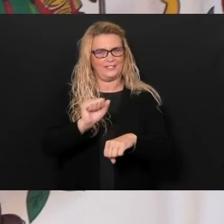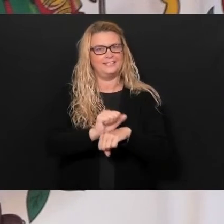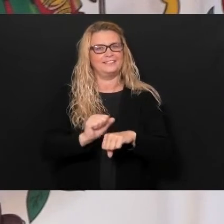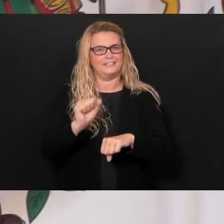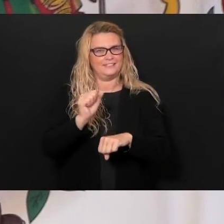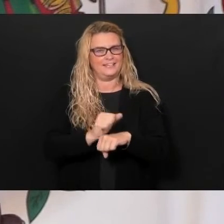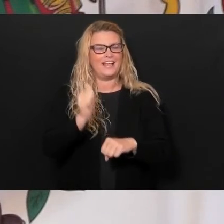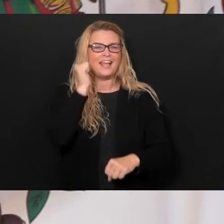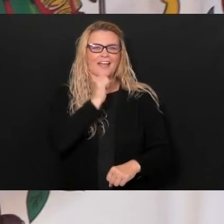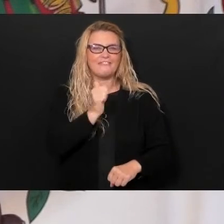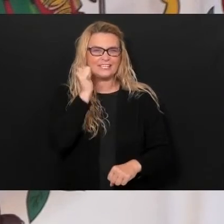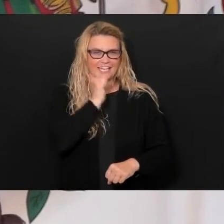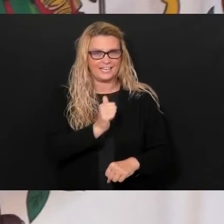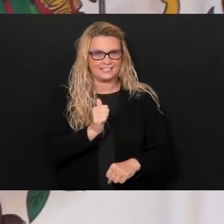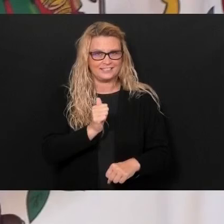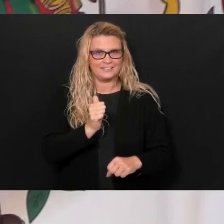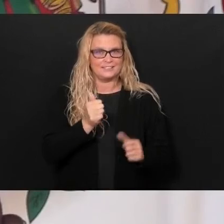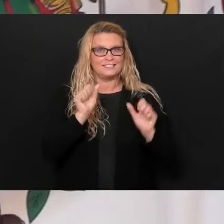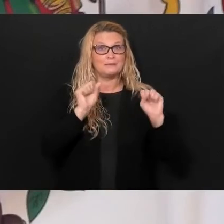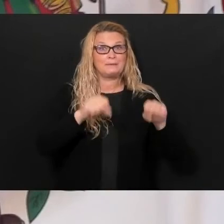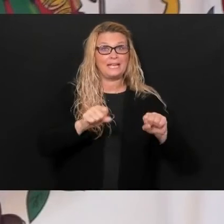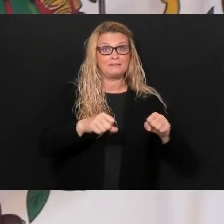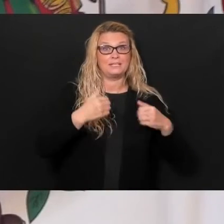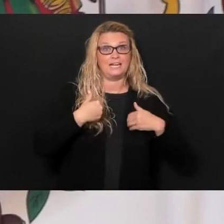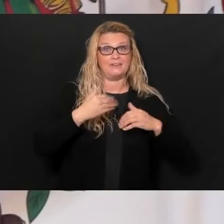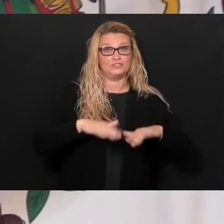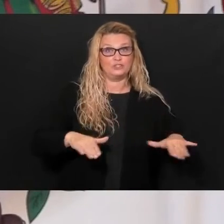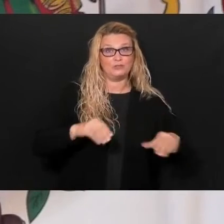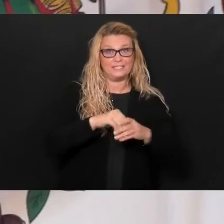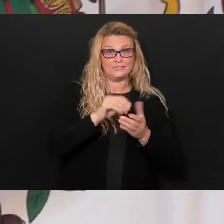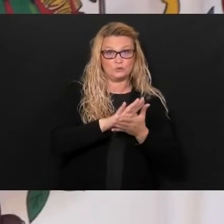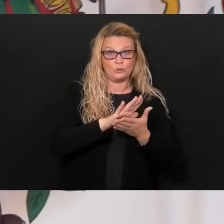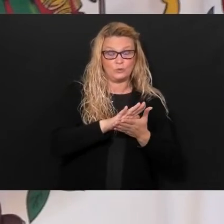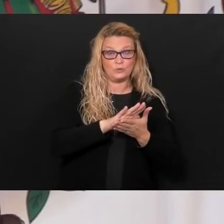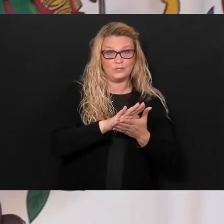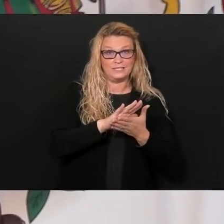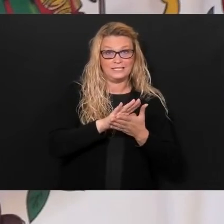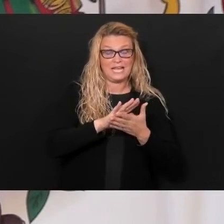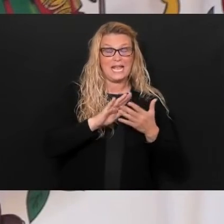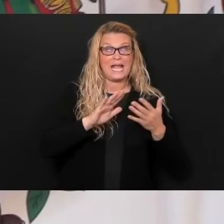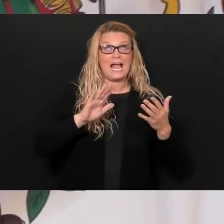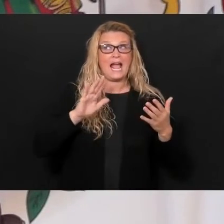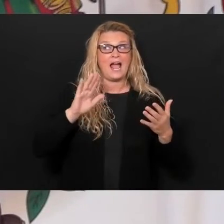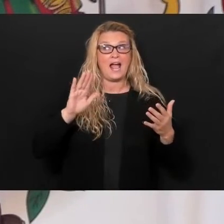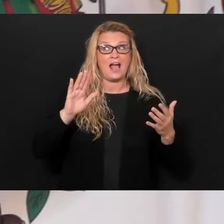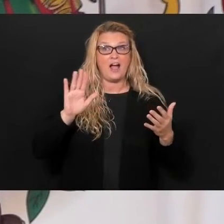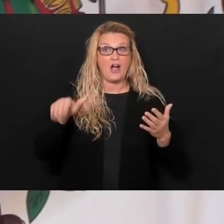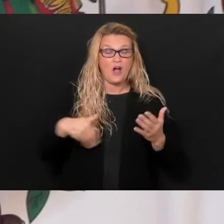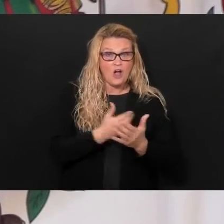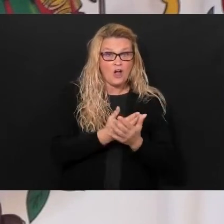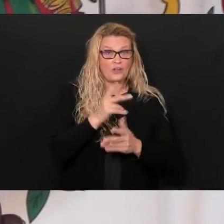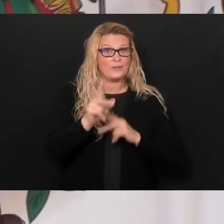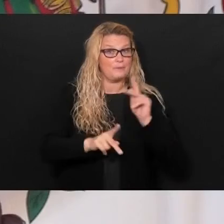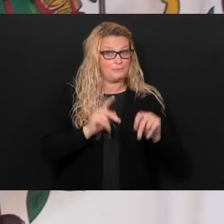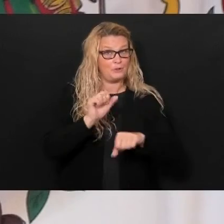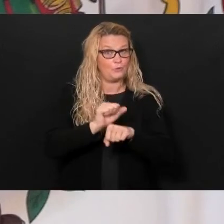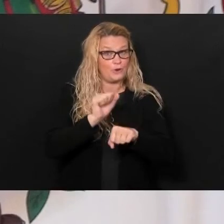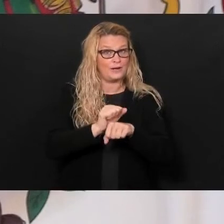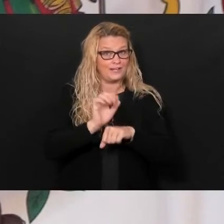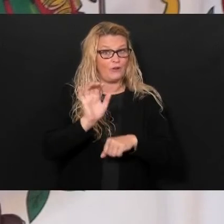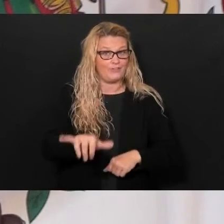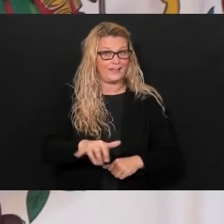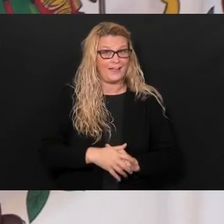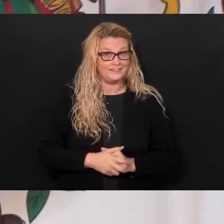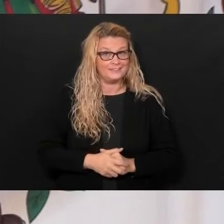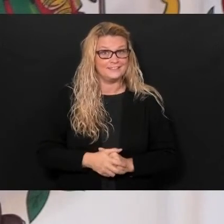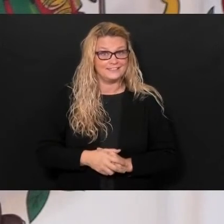be able to have our kids in school. And I mean everybody just about is working just on that. From the